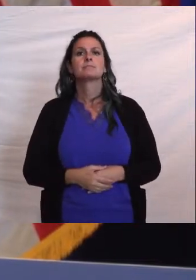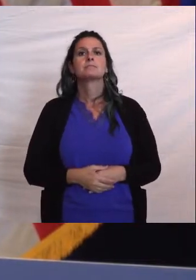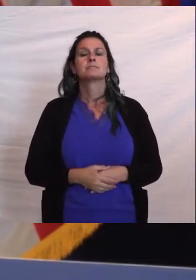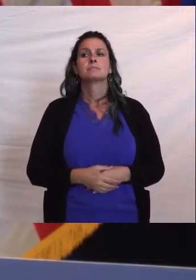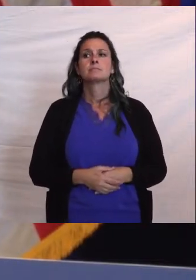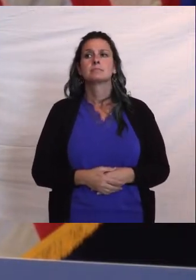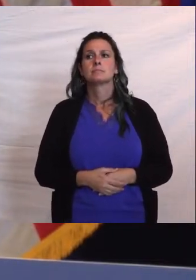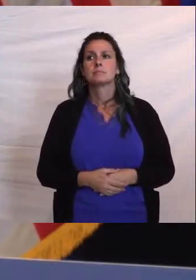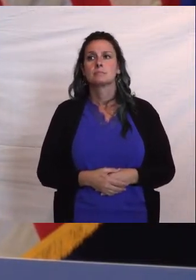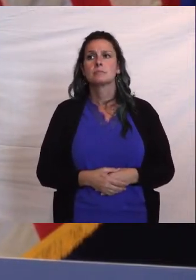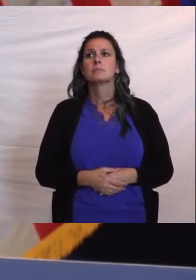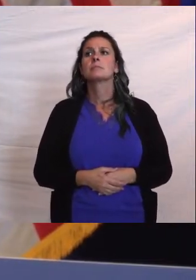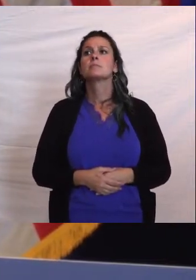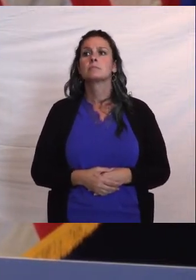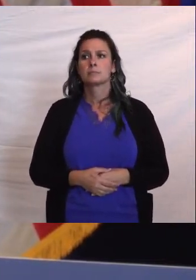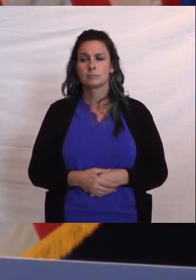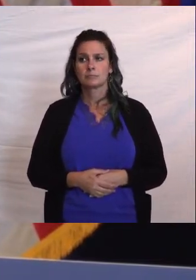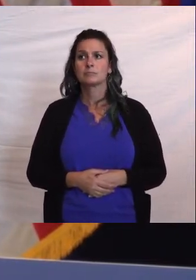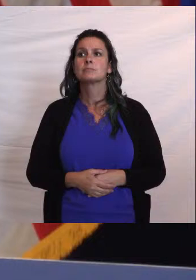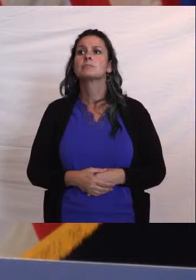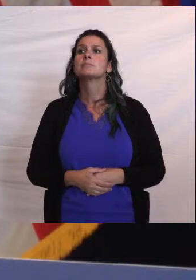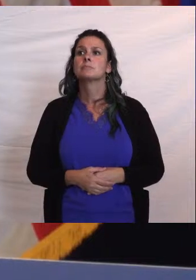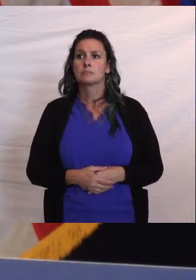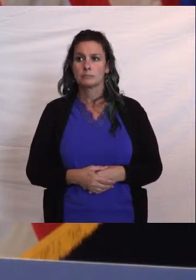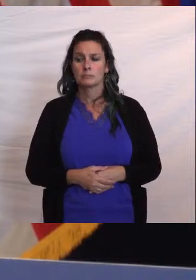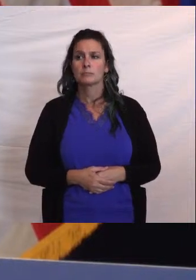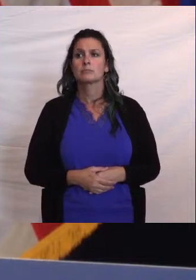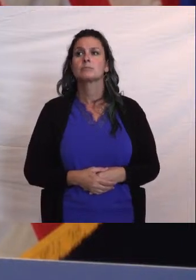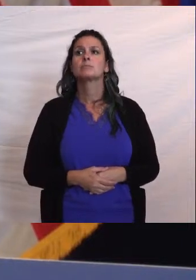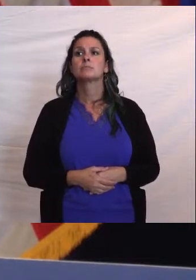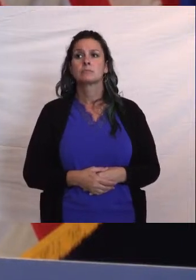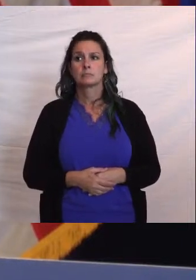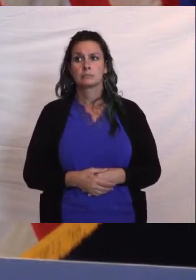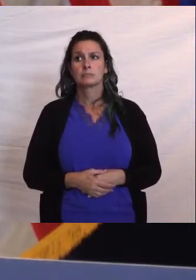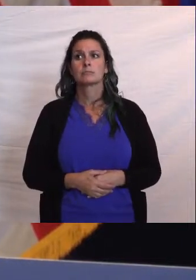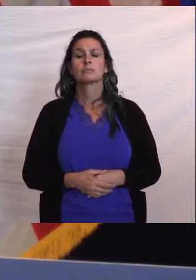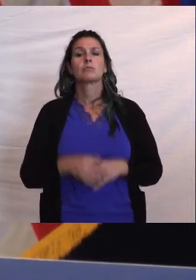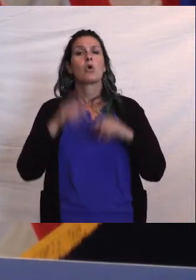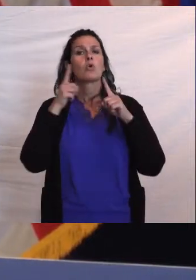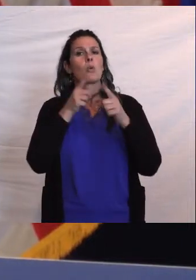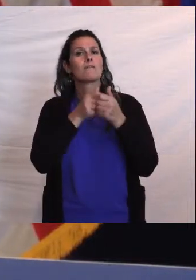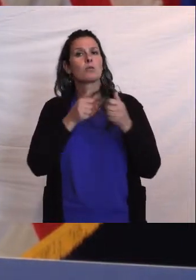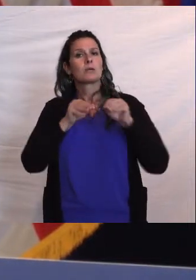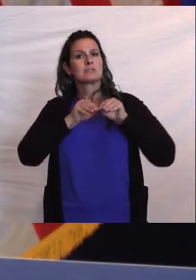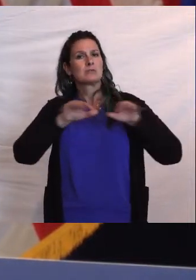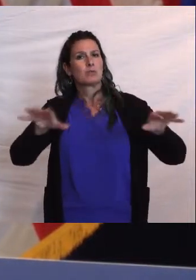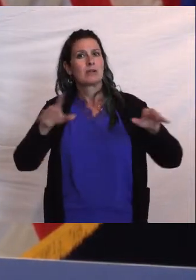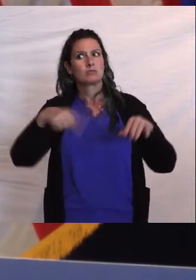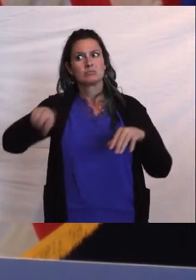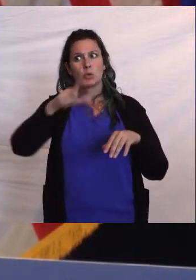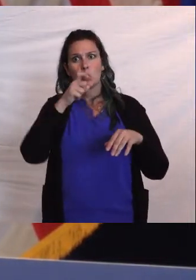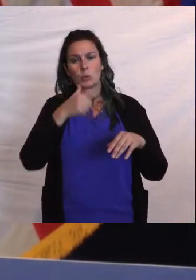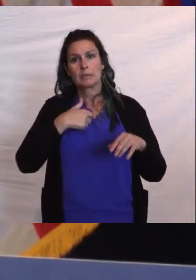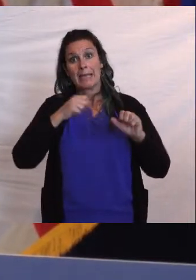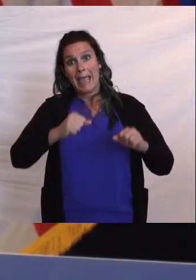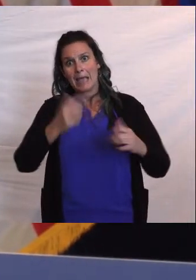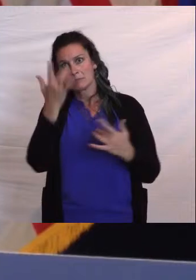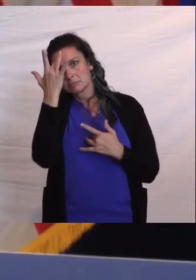others in the community, particularly those, who might be more vulnerable to serious illness.